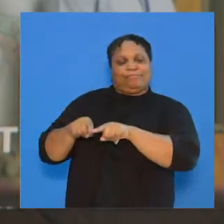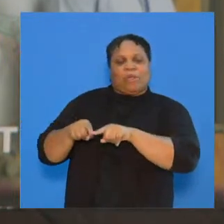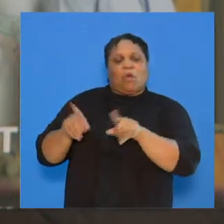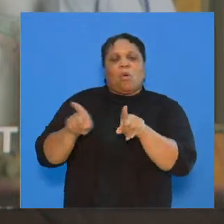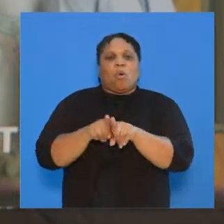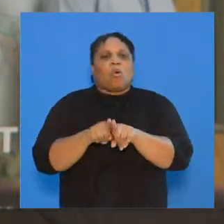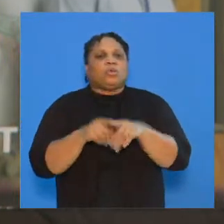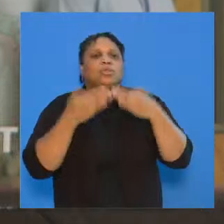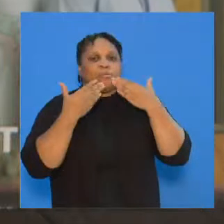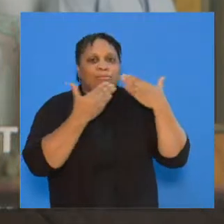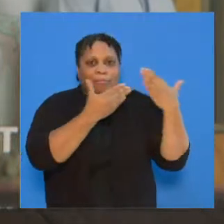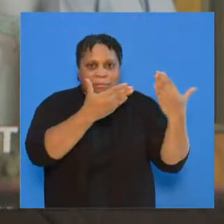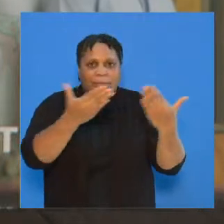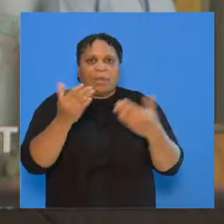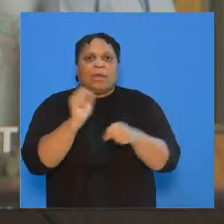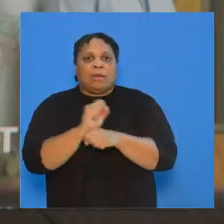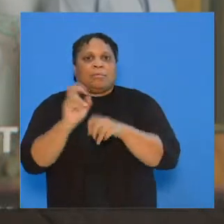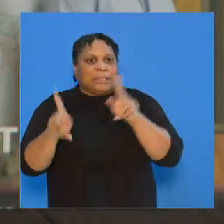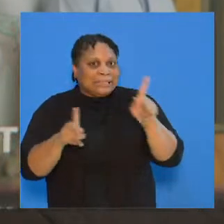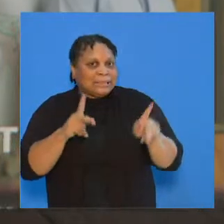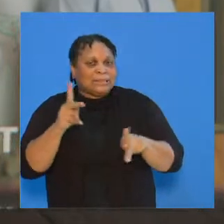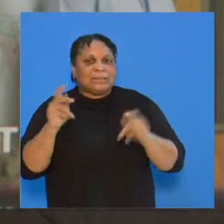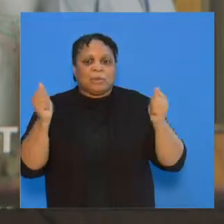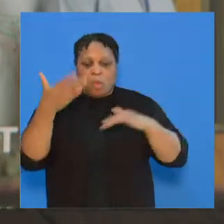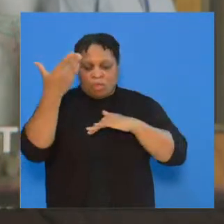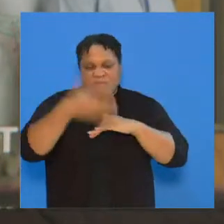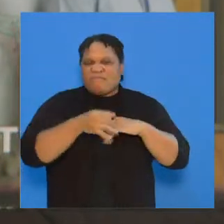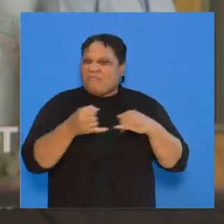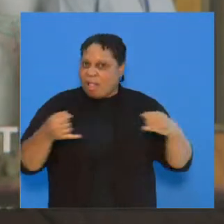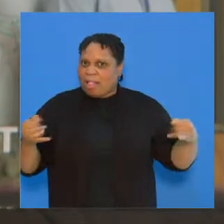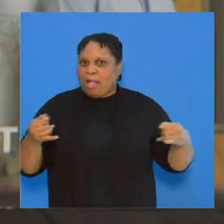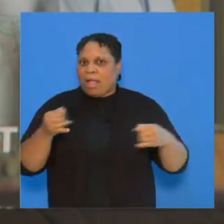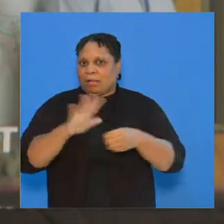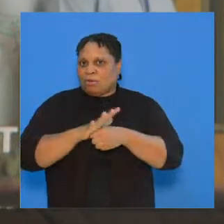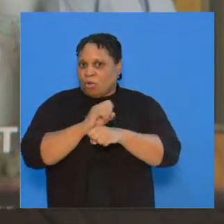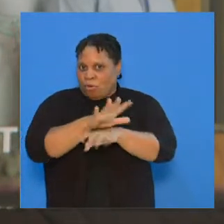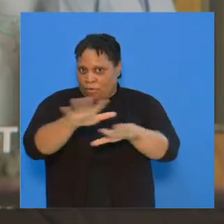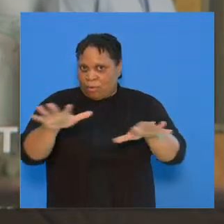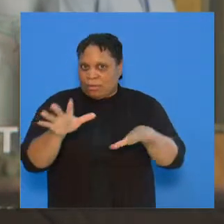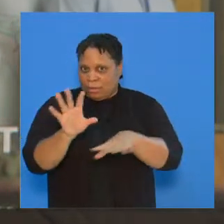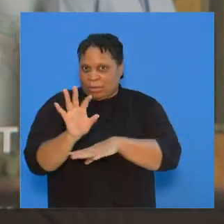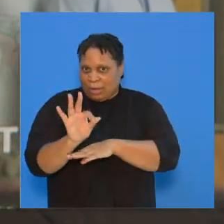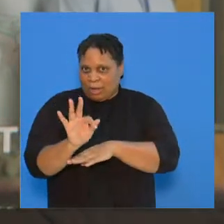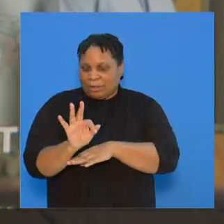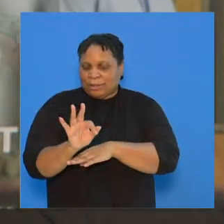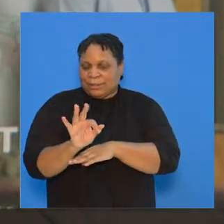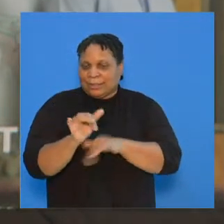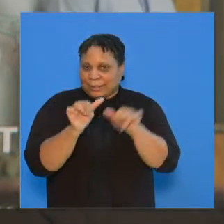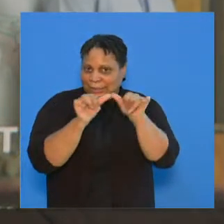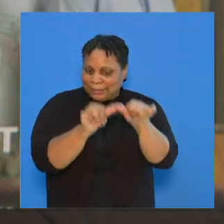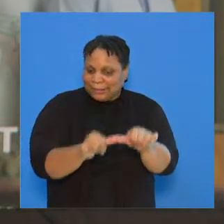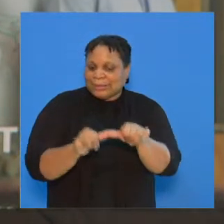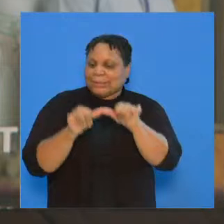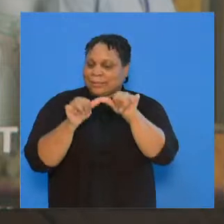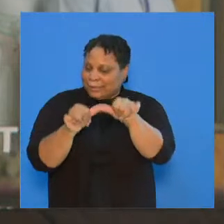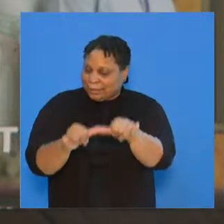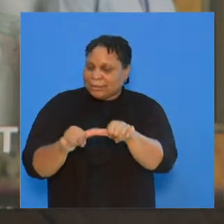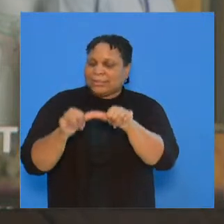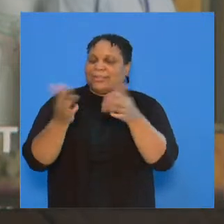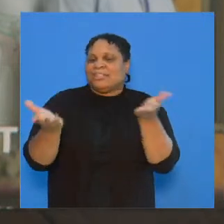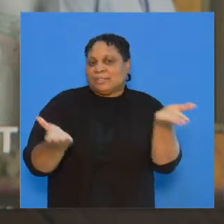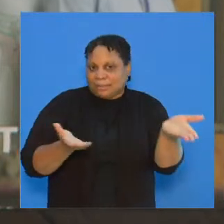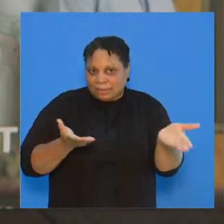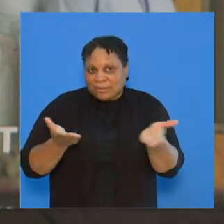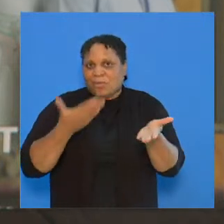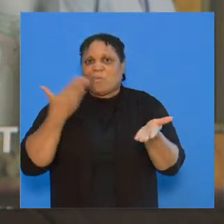all the workers, employers, and those on the front line of COVID-19. You have continued to serve our country well, and